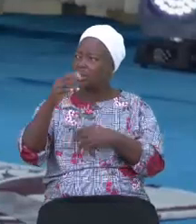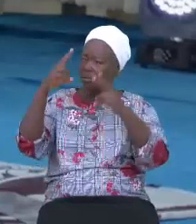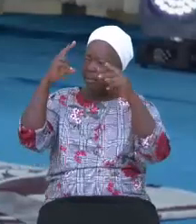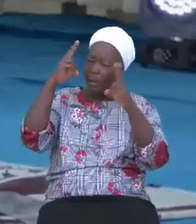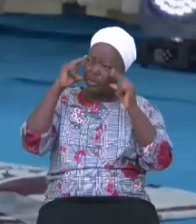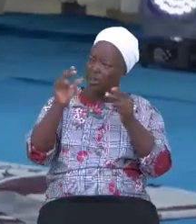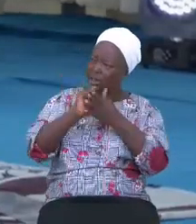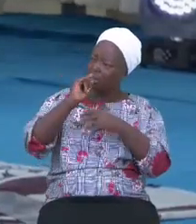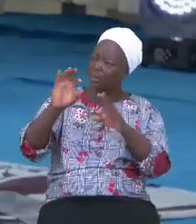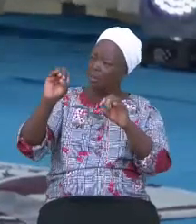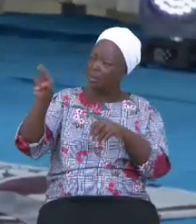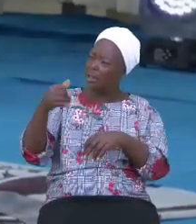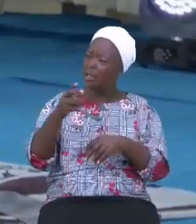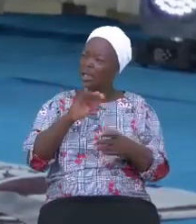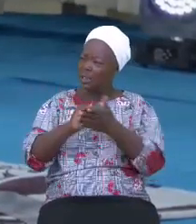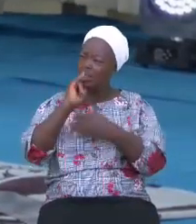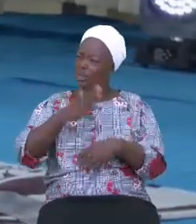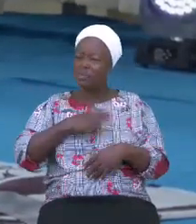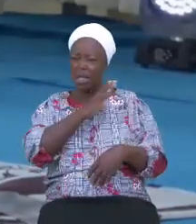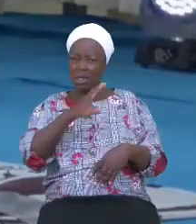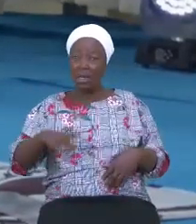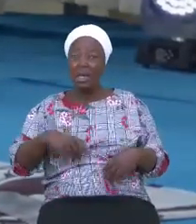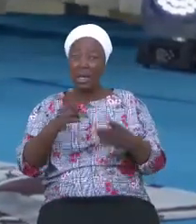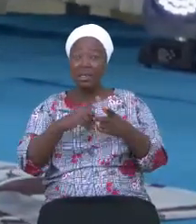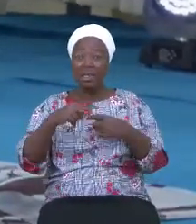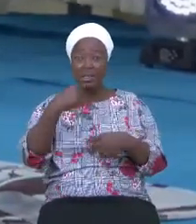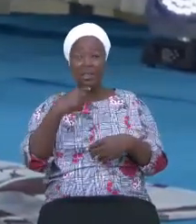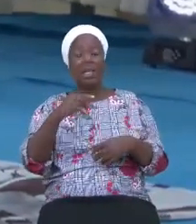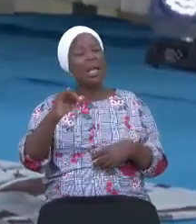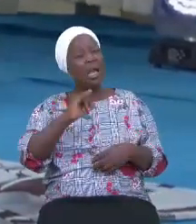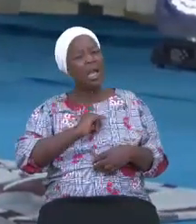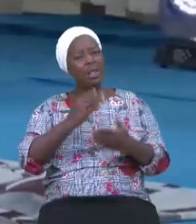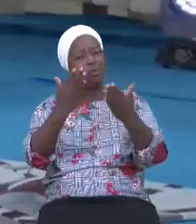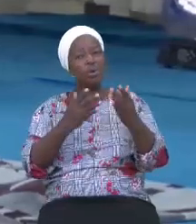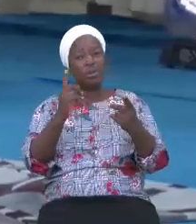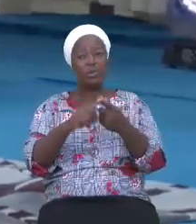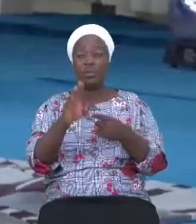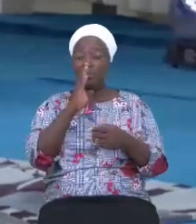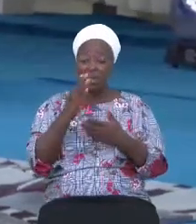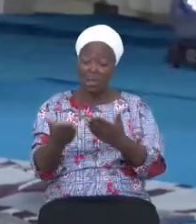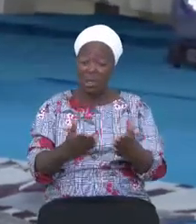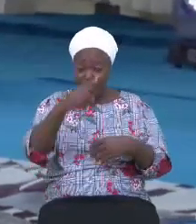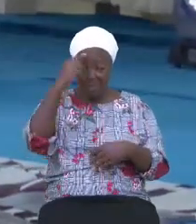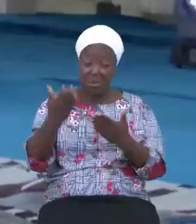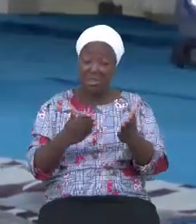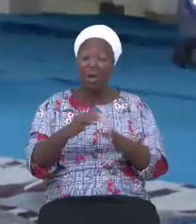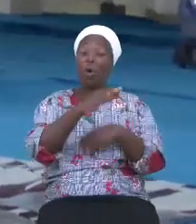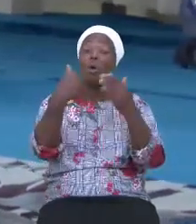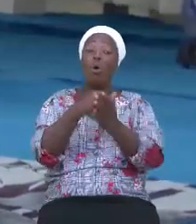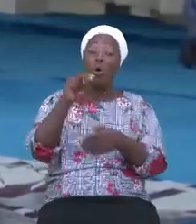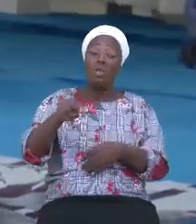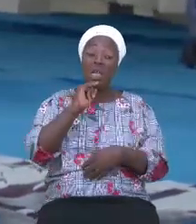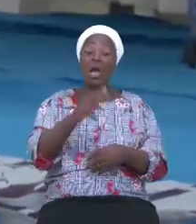That's Elijah. That's my Christ. And he said, I want to be here, because here all needs